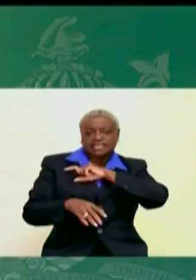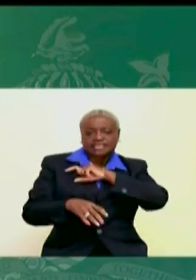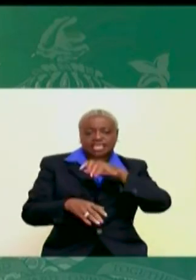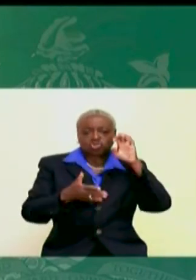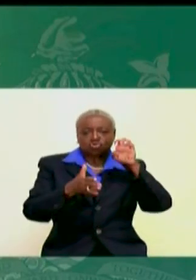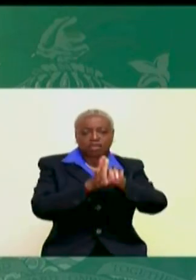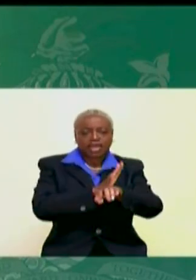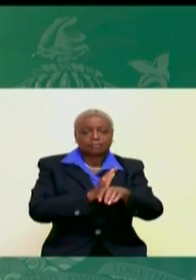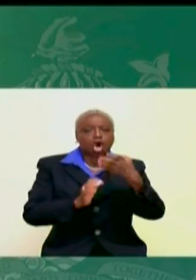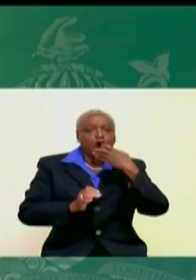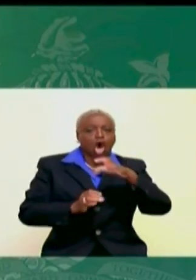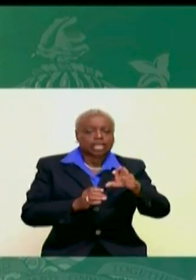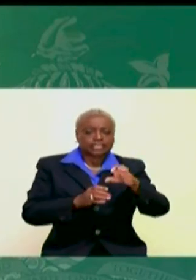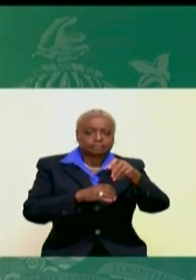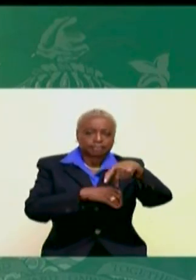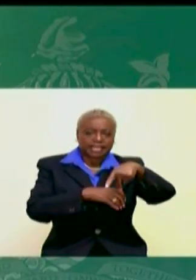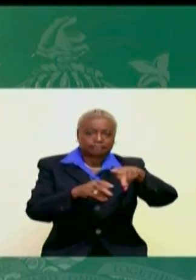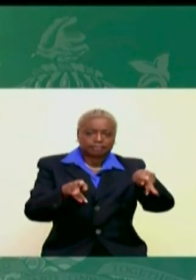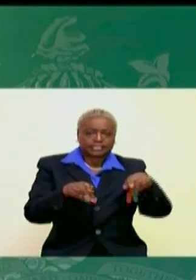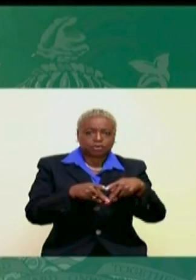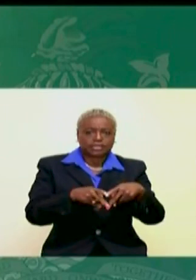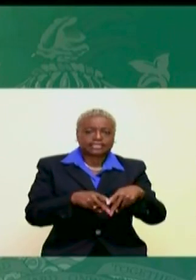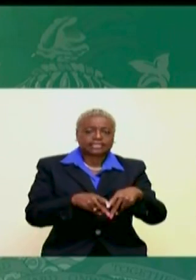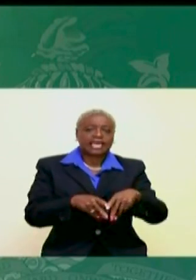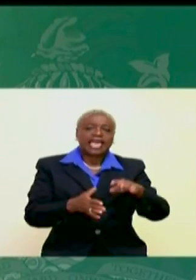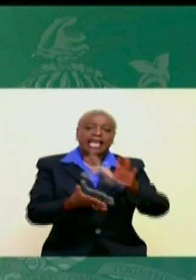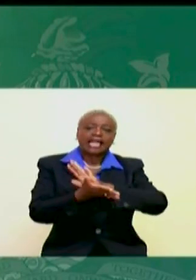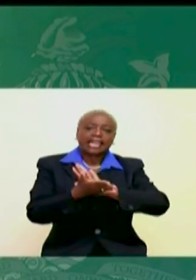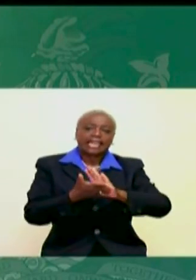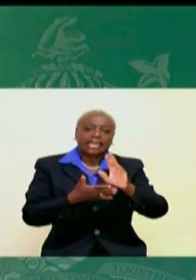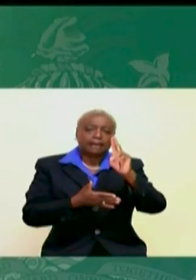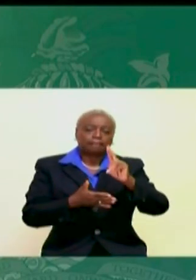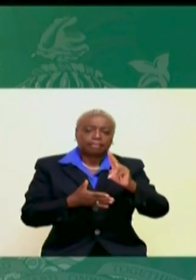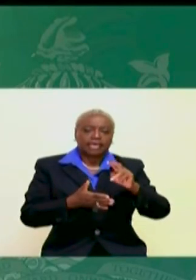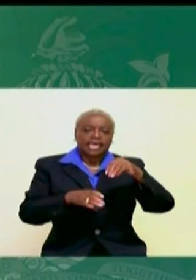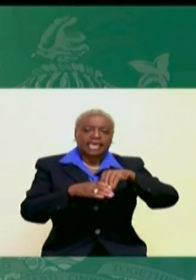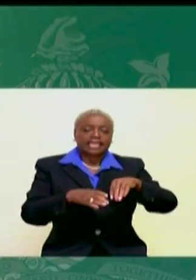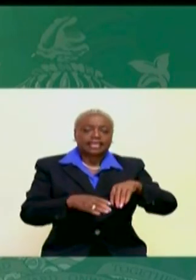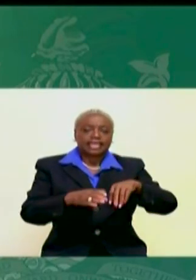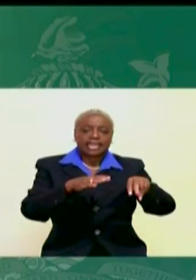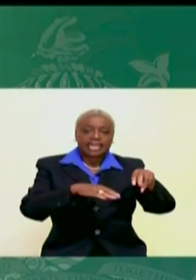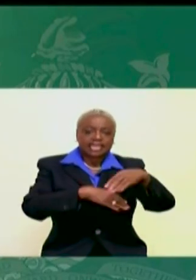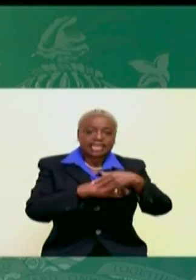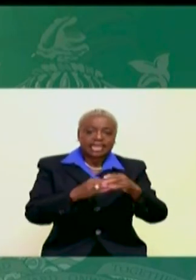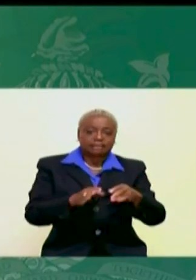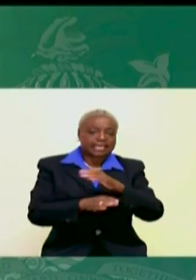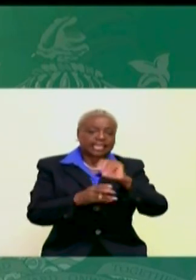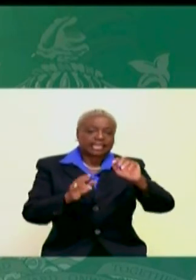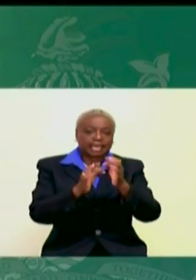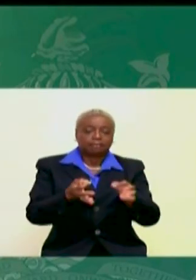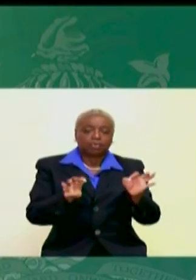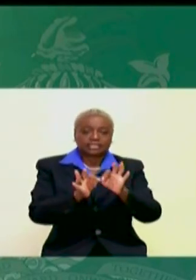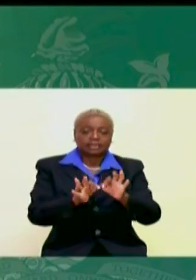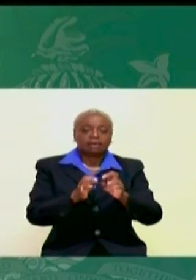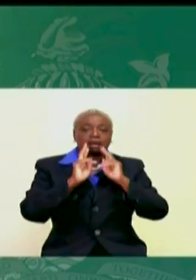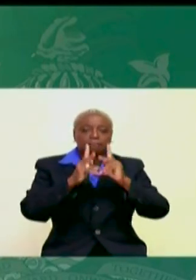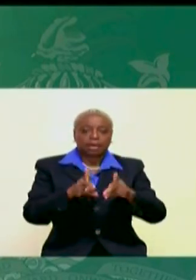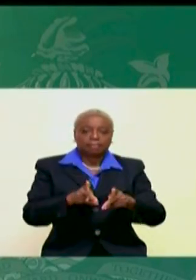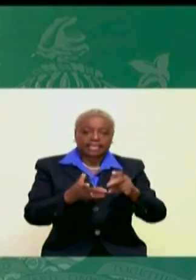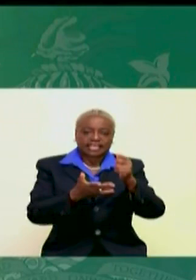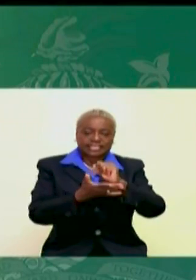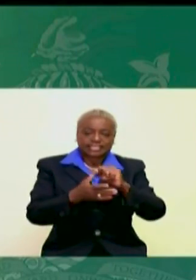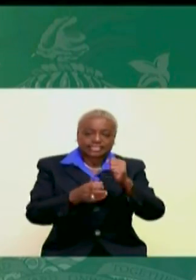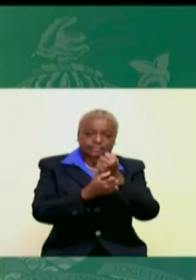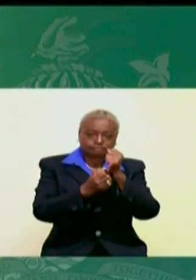hotspots, aggressive cleanup campaigns in neighborhood and key public spaces. I'm going to continue,